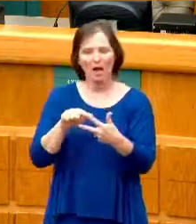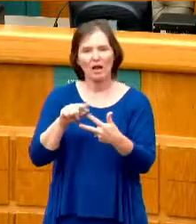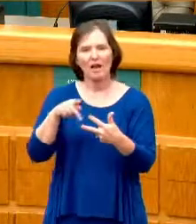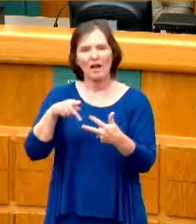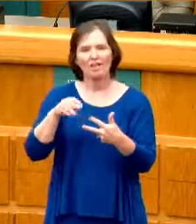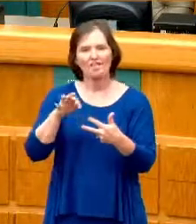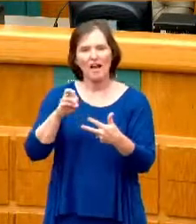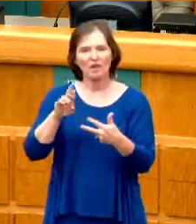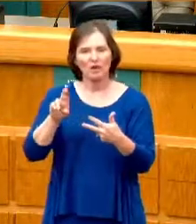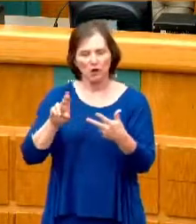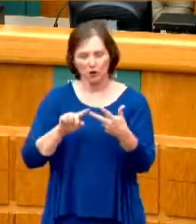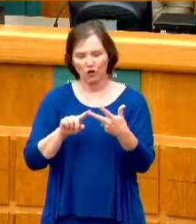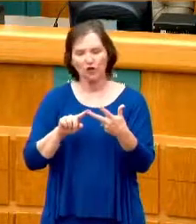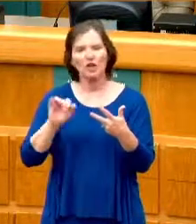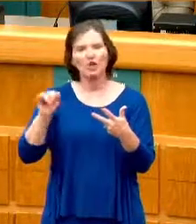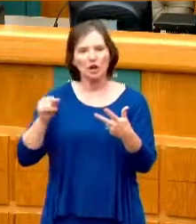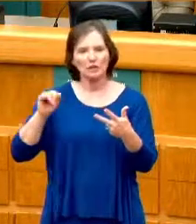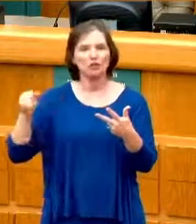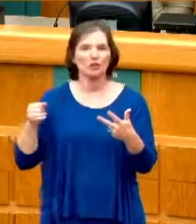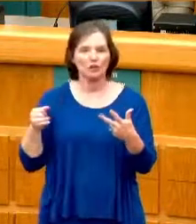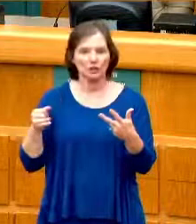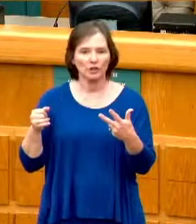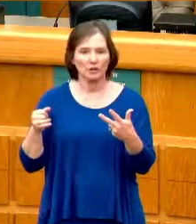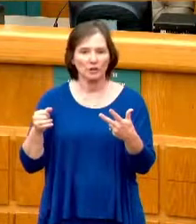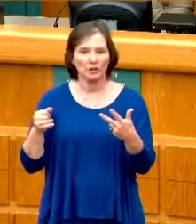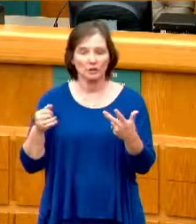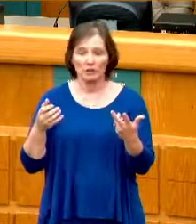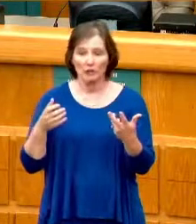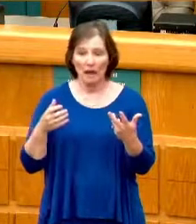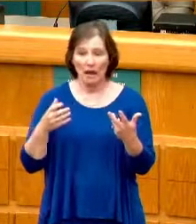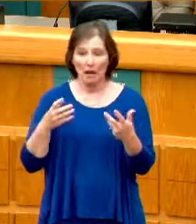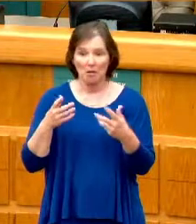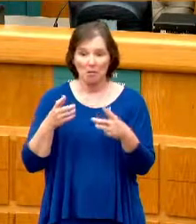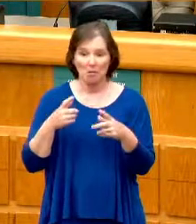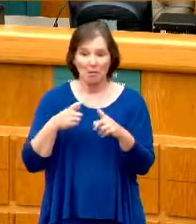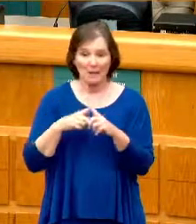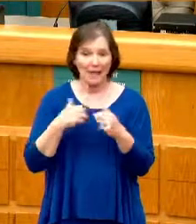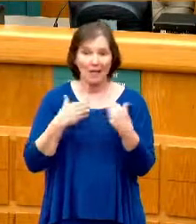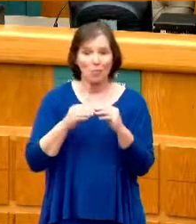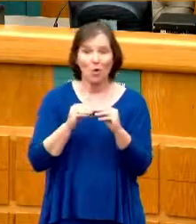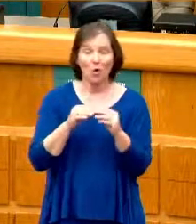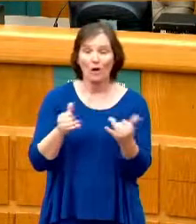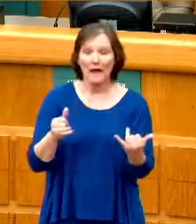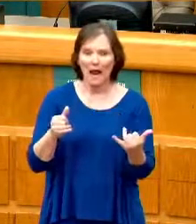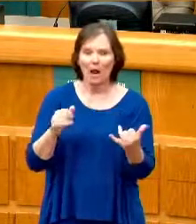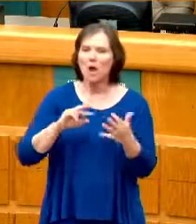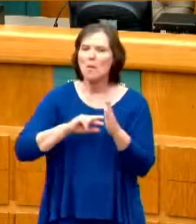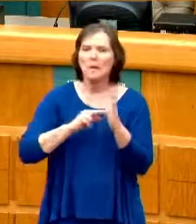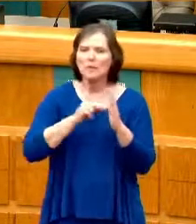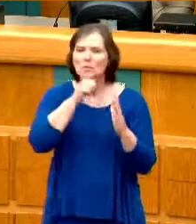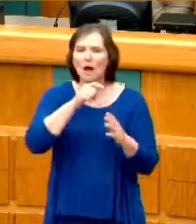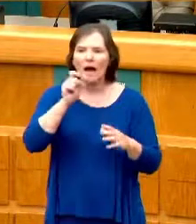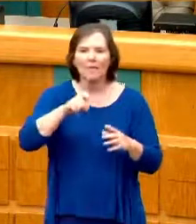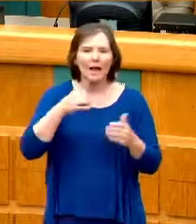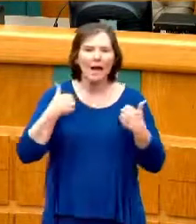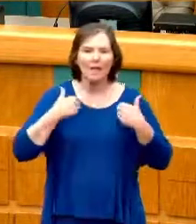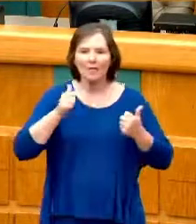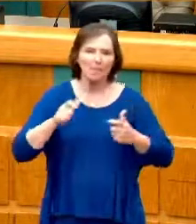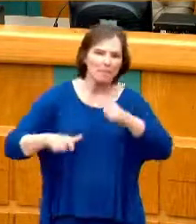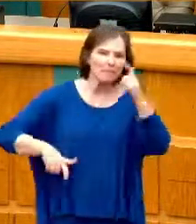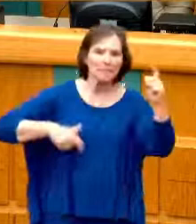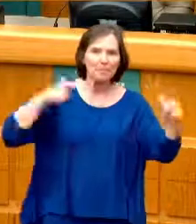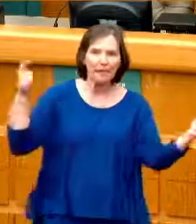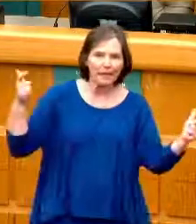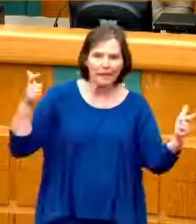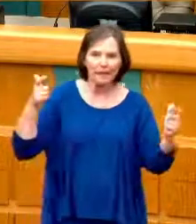increased supply of vaccine means that we just don't have to have mega clinic operations like you've seen at ABC, American Bank Center, and at